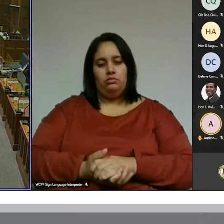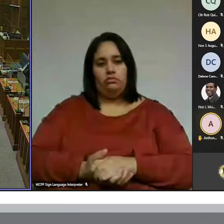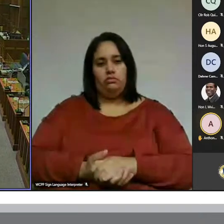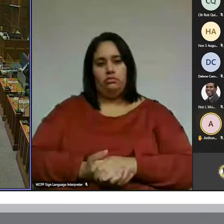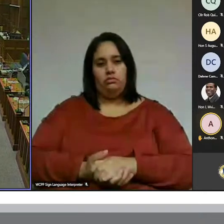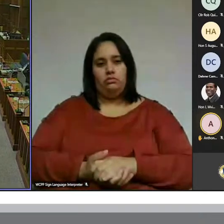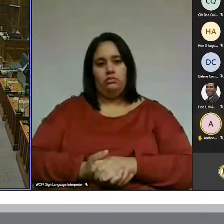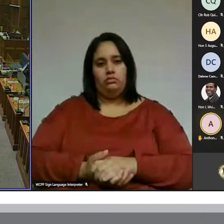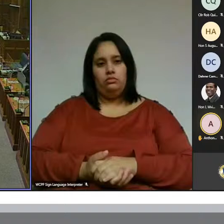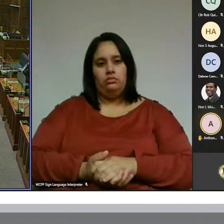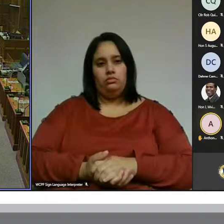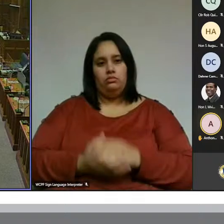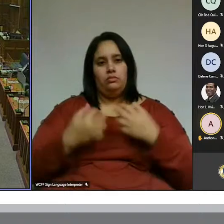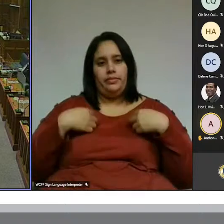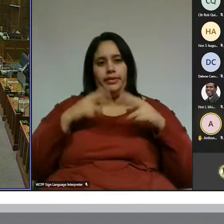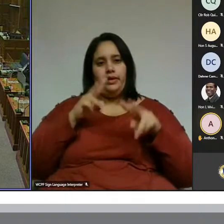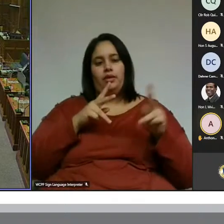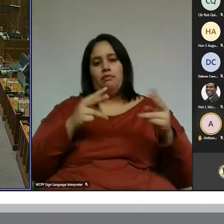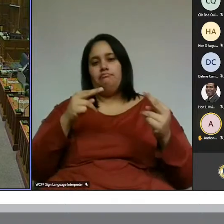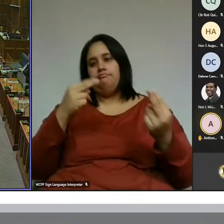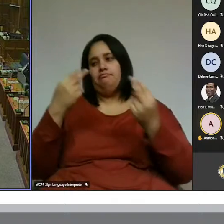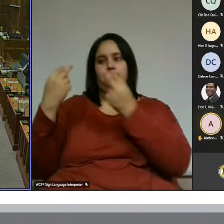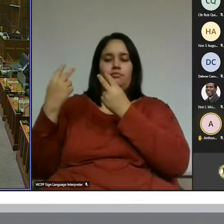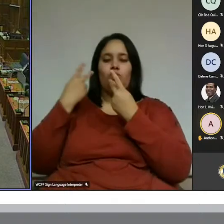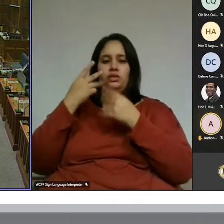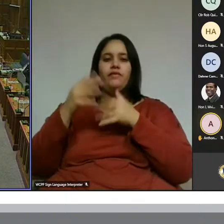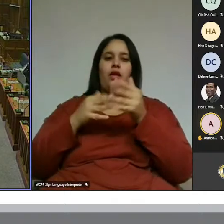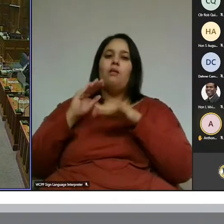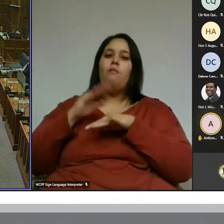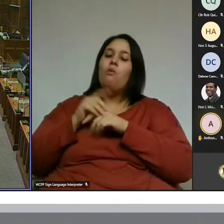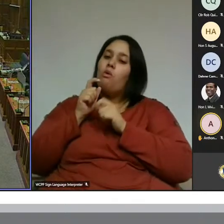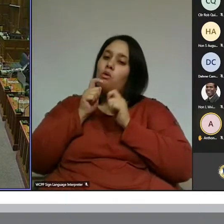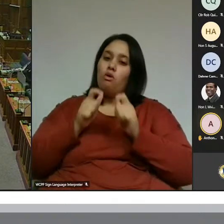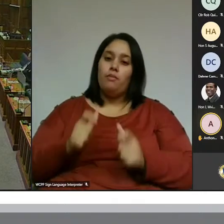Maybe looking over my shoulder again, if there's any other comments